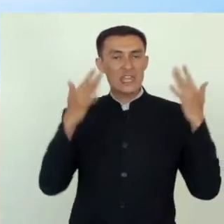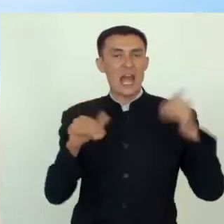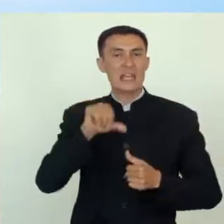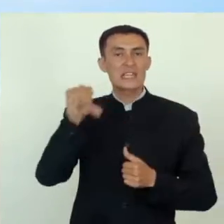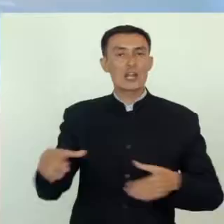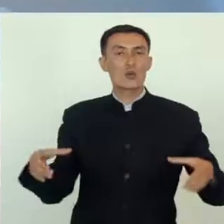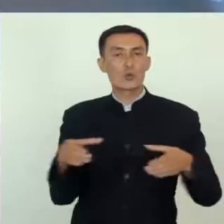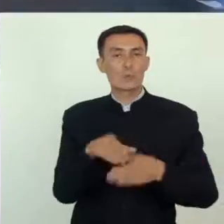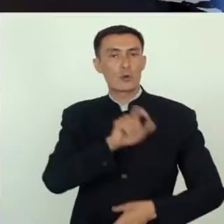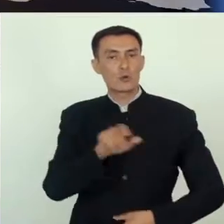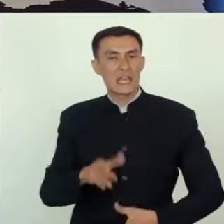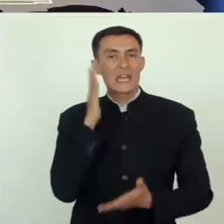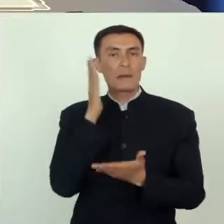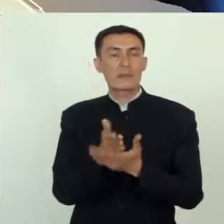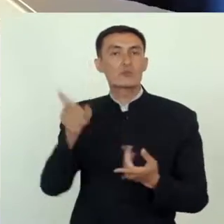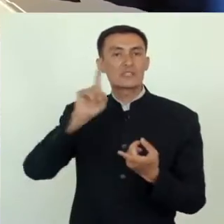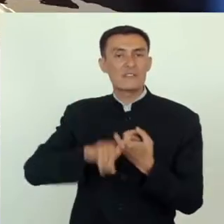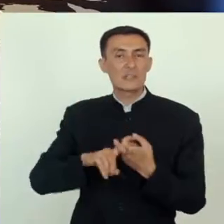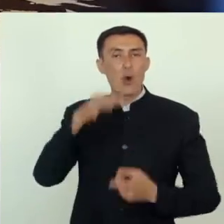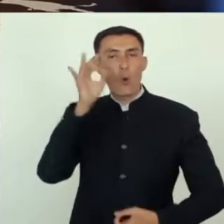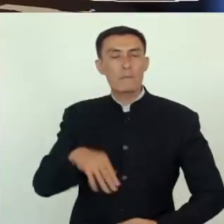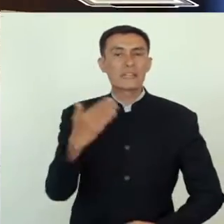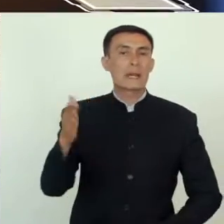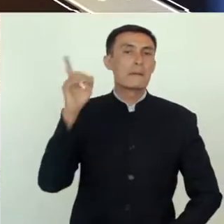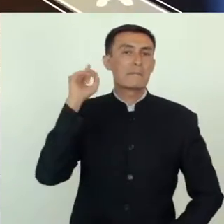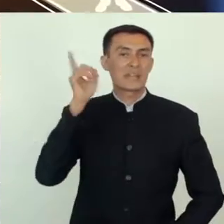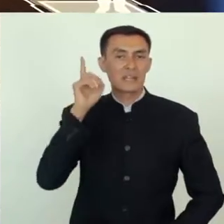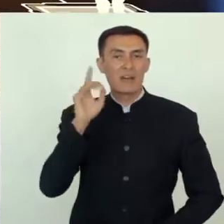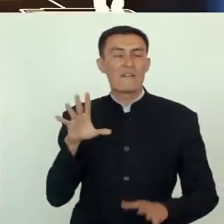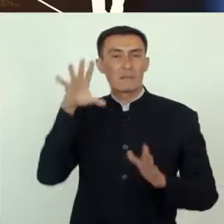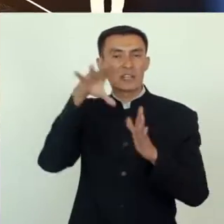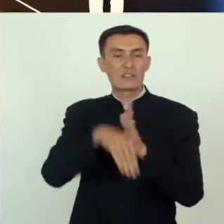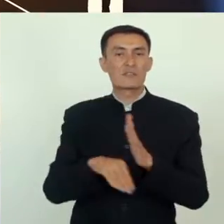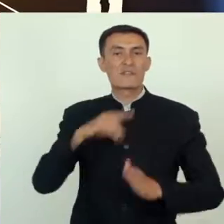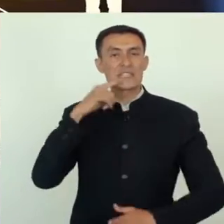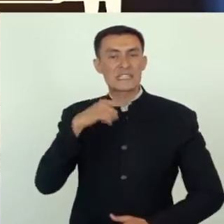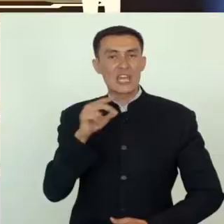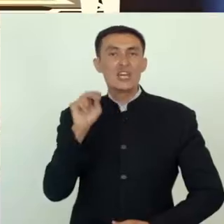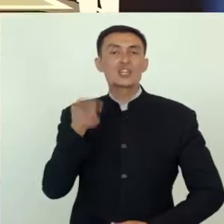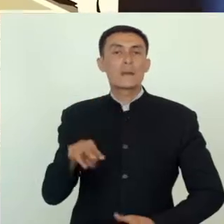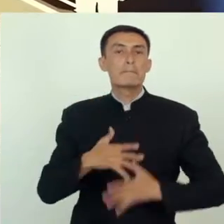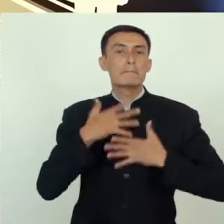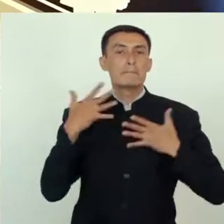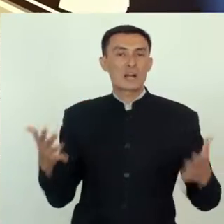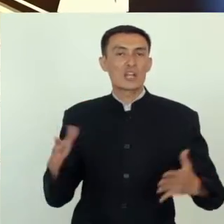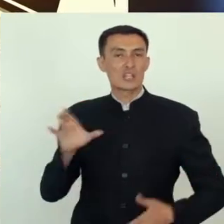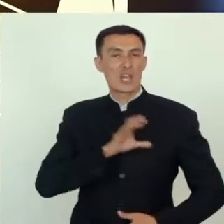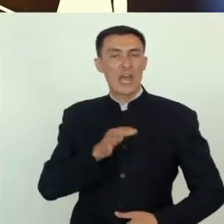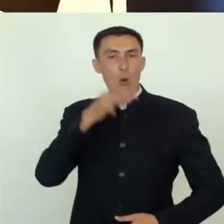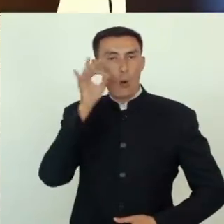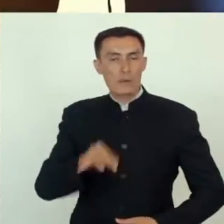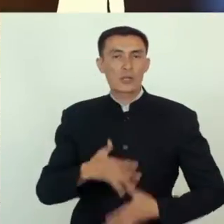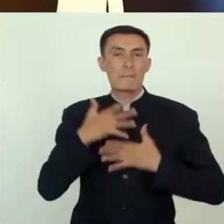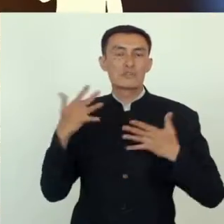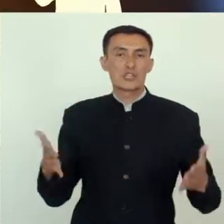reflected in language. The richer and wider the experience, the stronger the social links inside the community, and these led to a